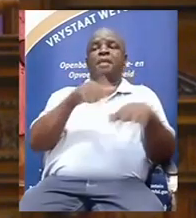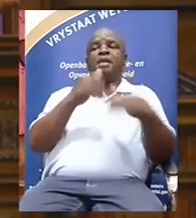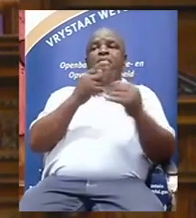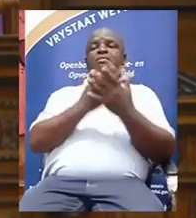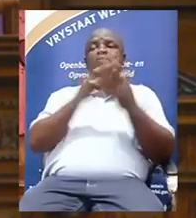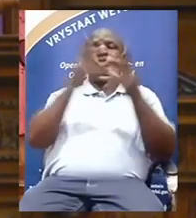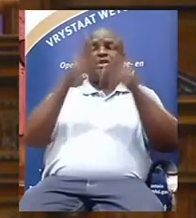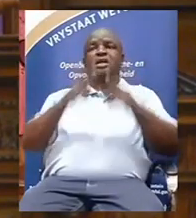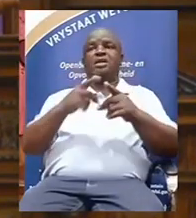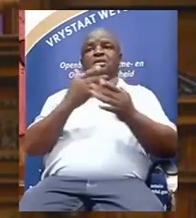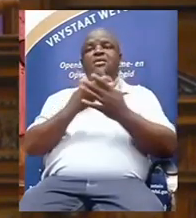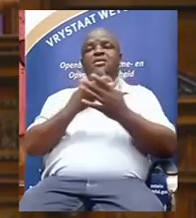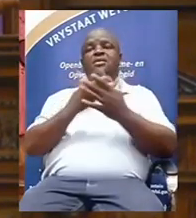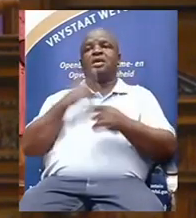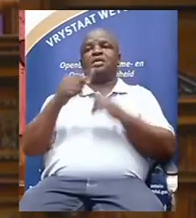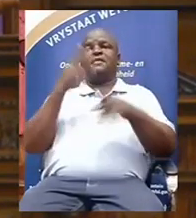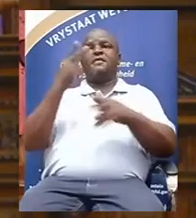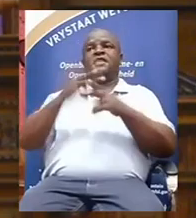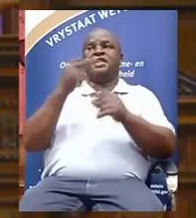voting mandates. I thank you.